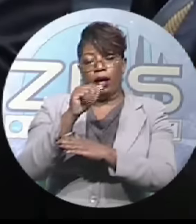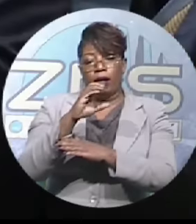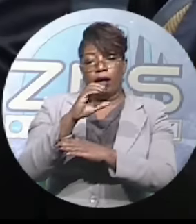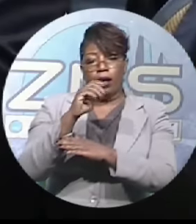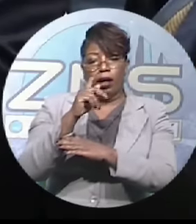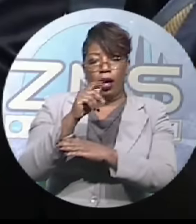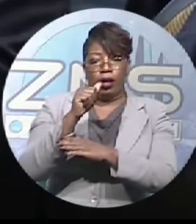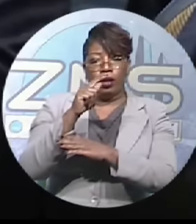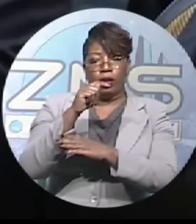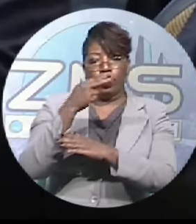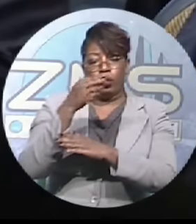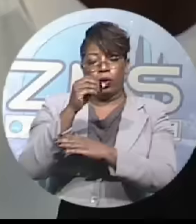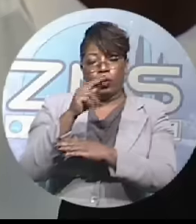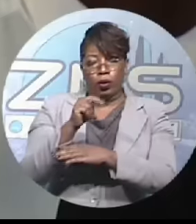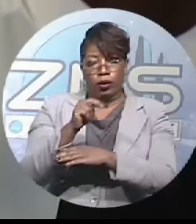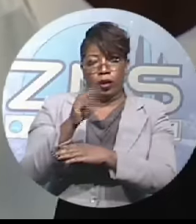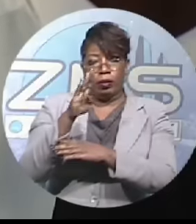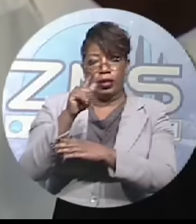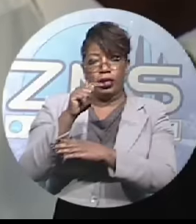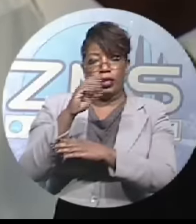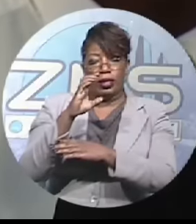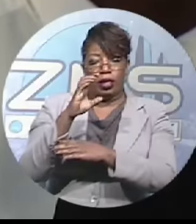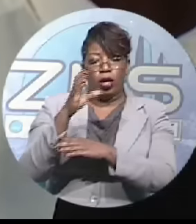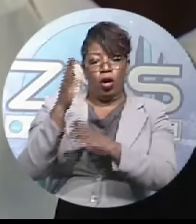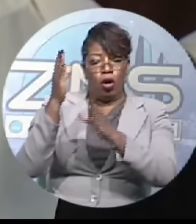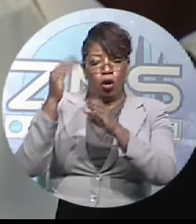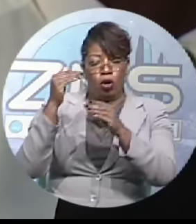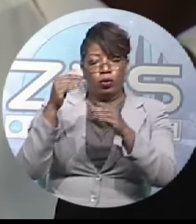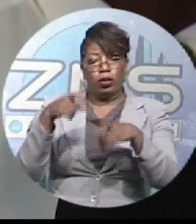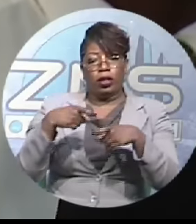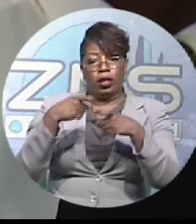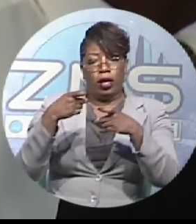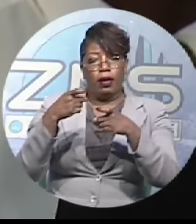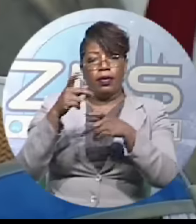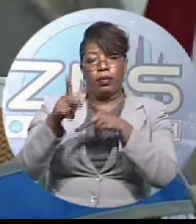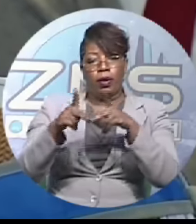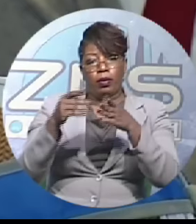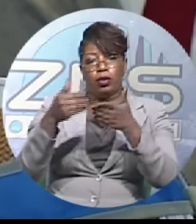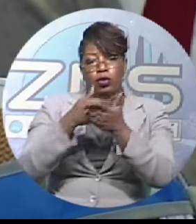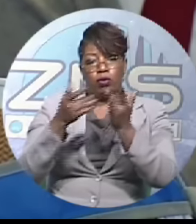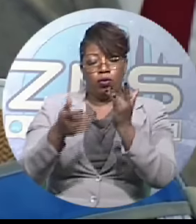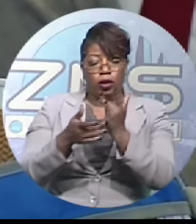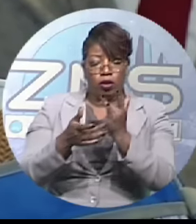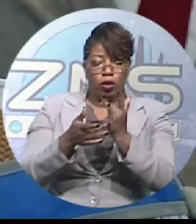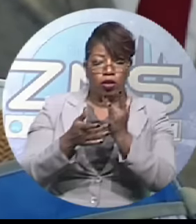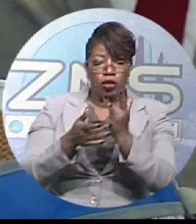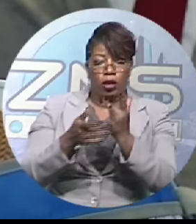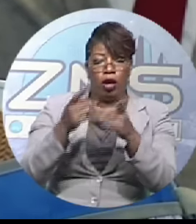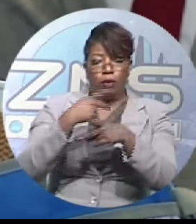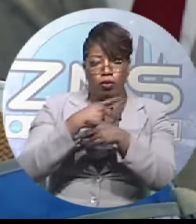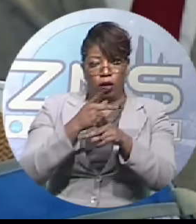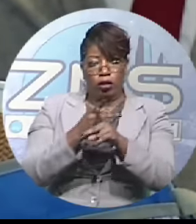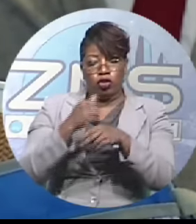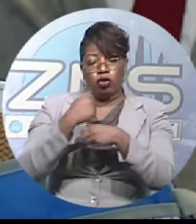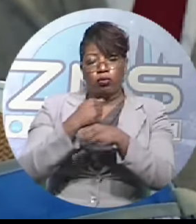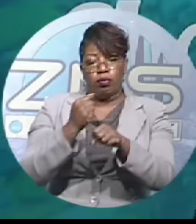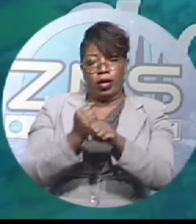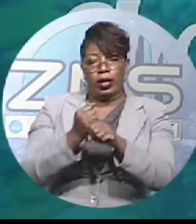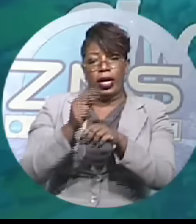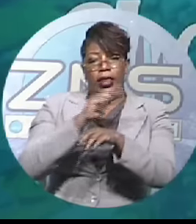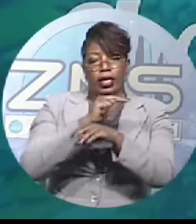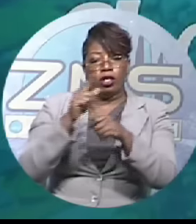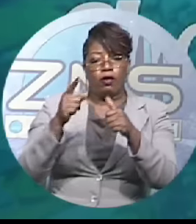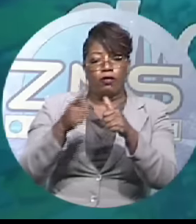Nassau Beach Resort. BTC hopes to acquaint the public with new technology and products as it seeks to make Nassau the first smart city.